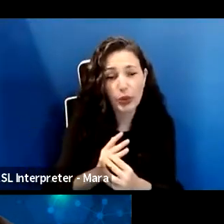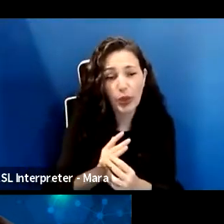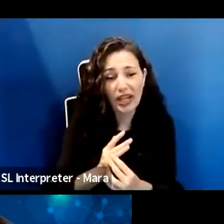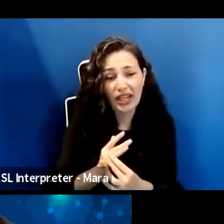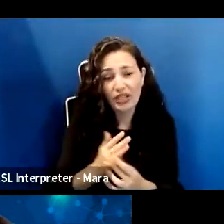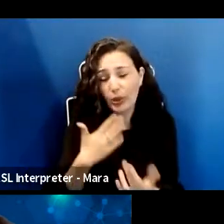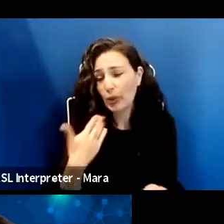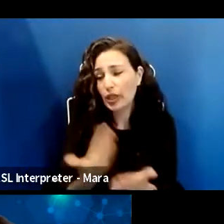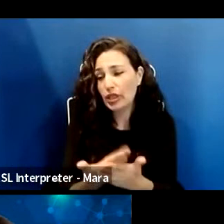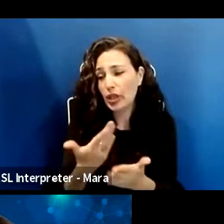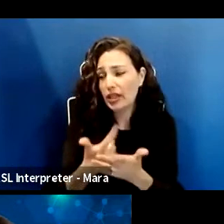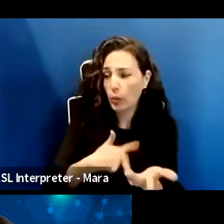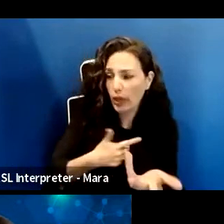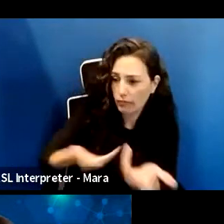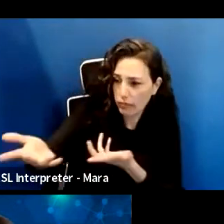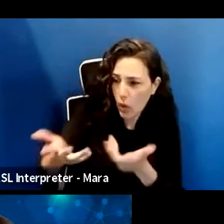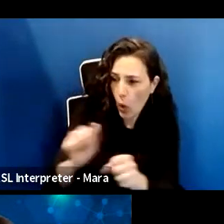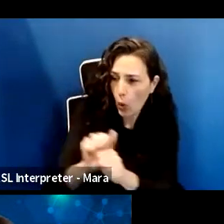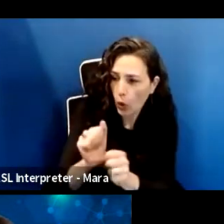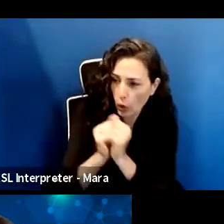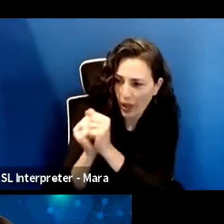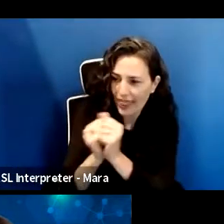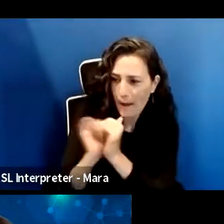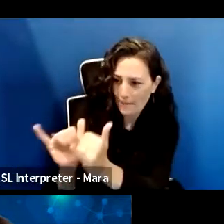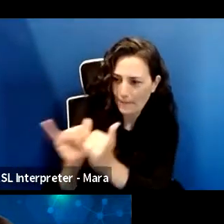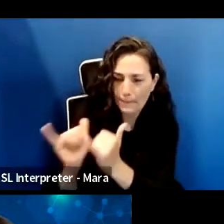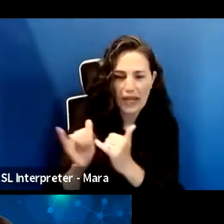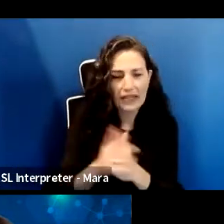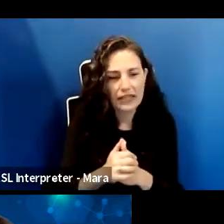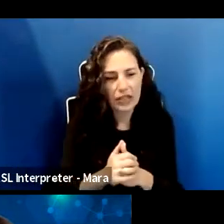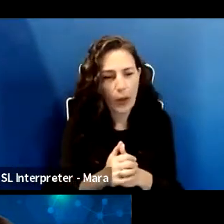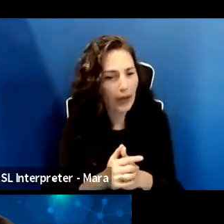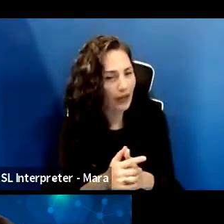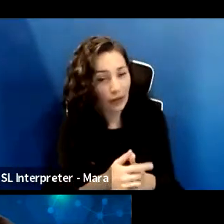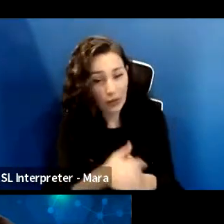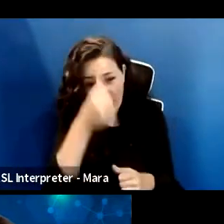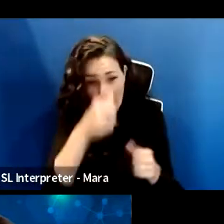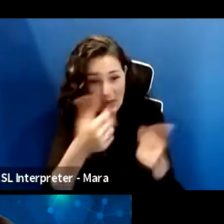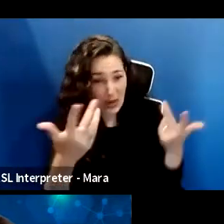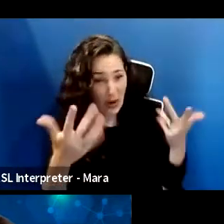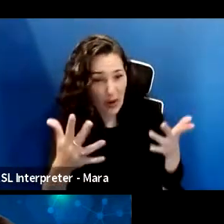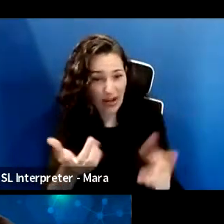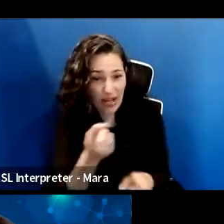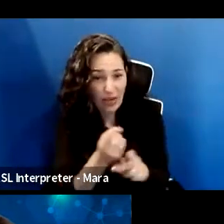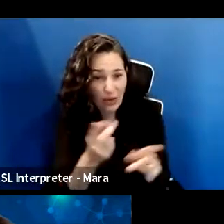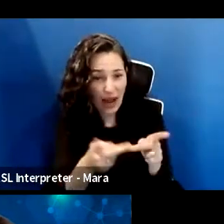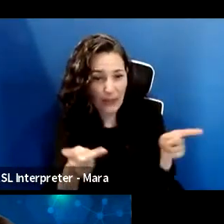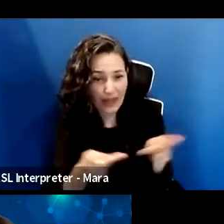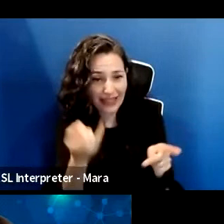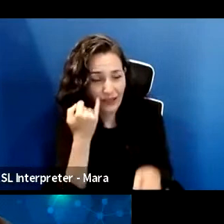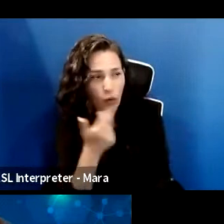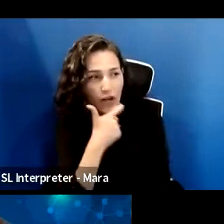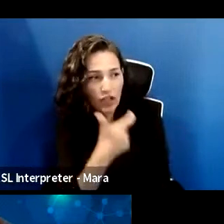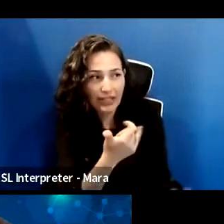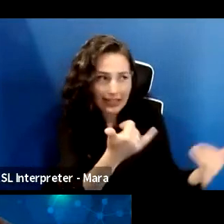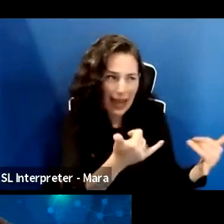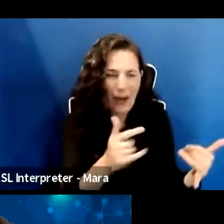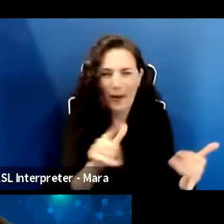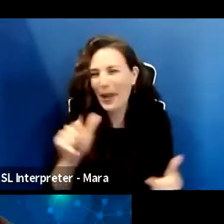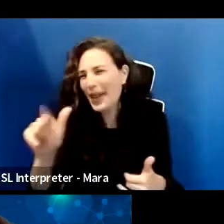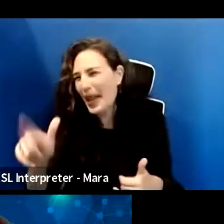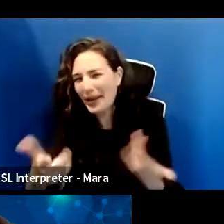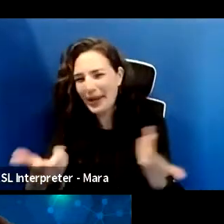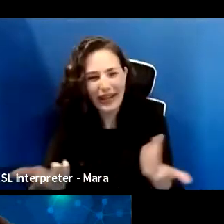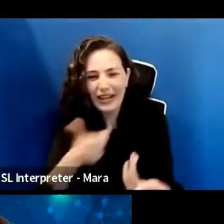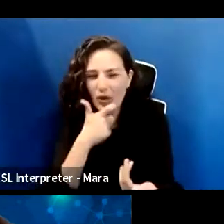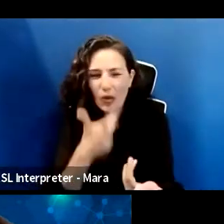place to go. But you're doing the right thing by coming to this presentation today, or if you're watching it later on recorded, coming and visiting it later